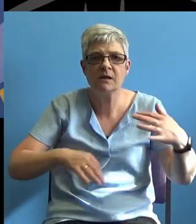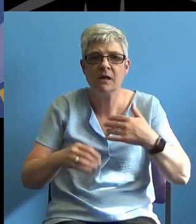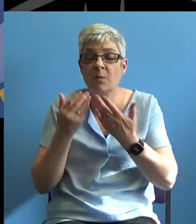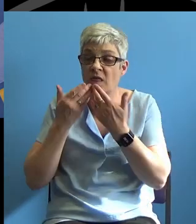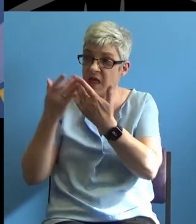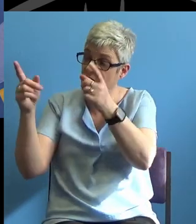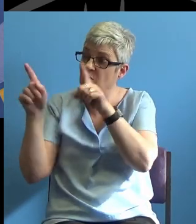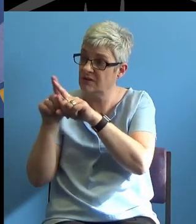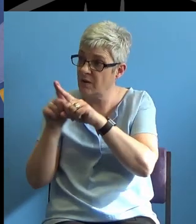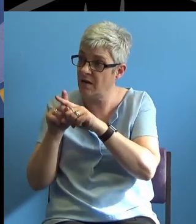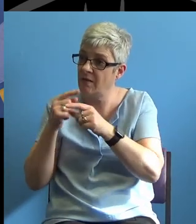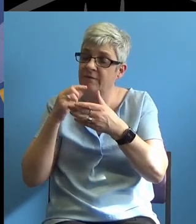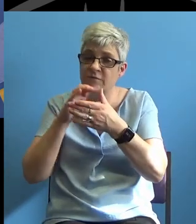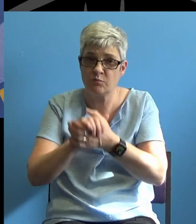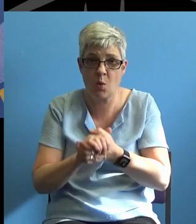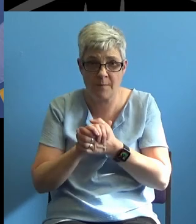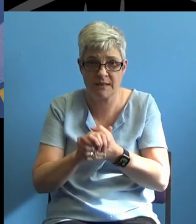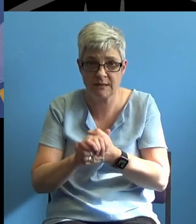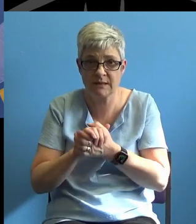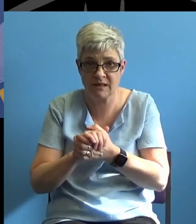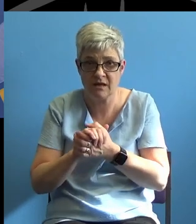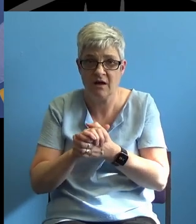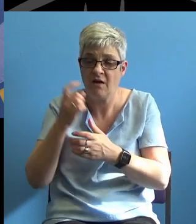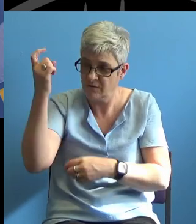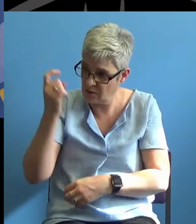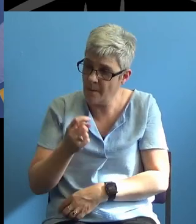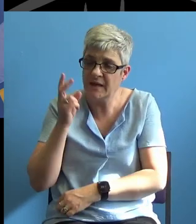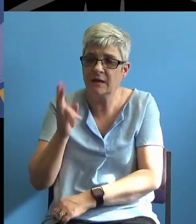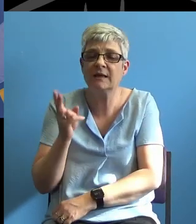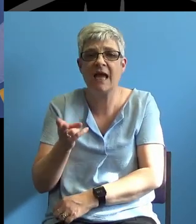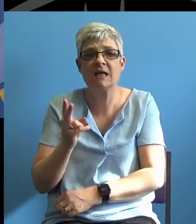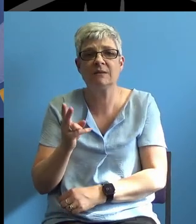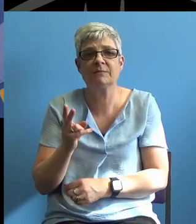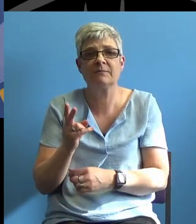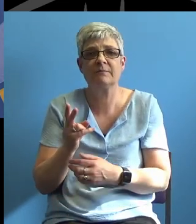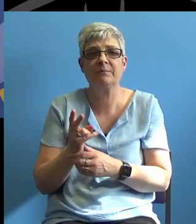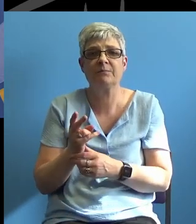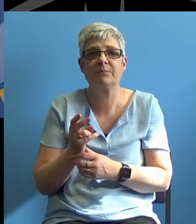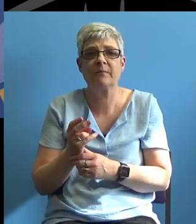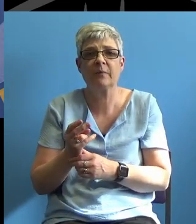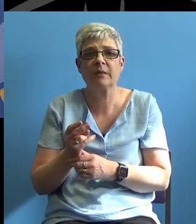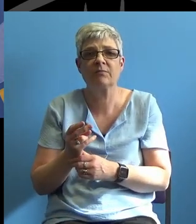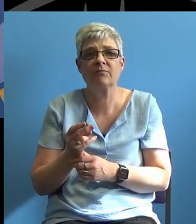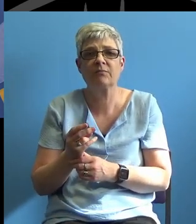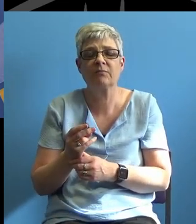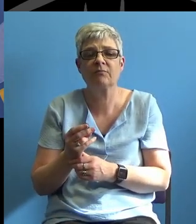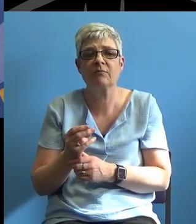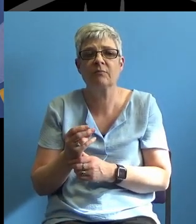We thank you too for that promise of his coming again,